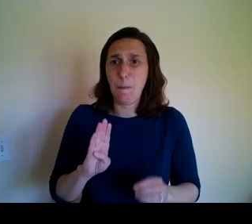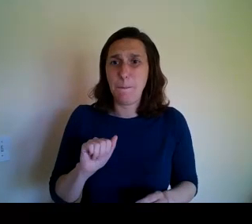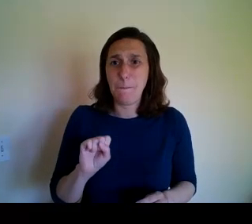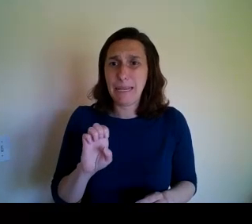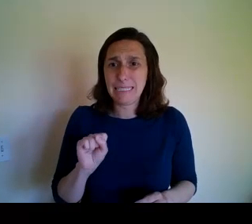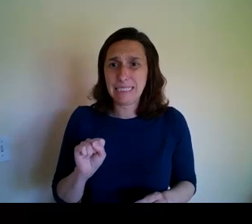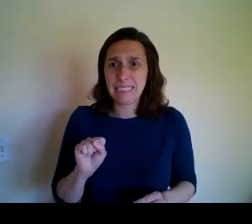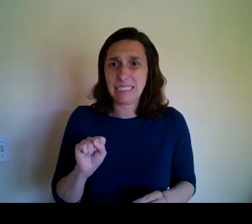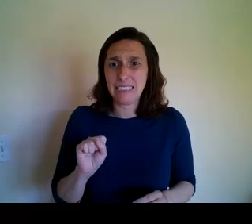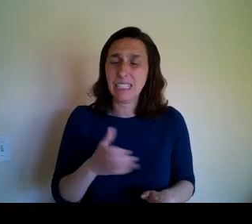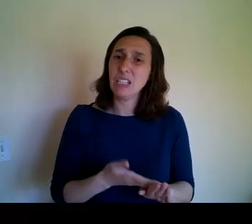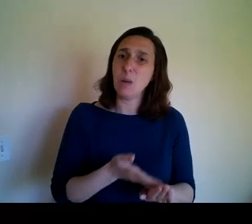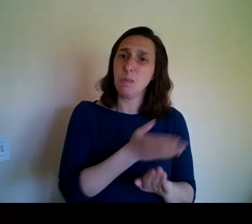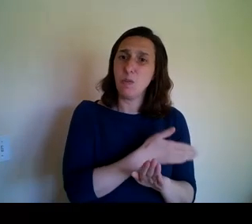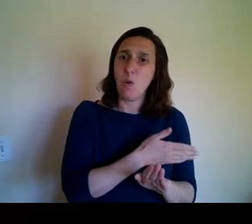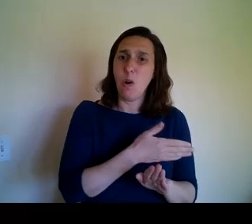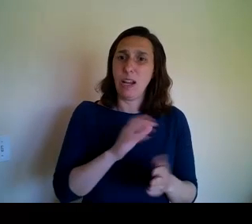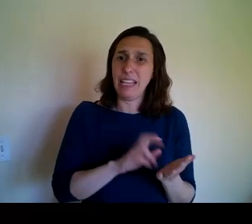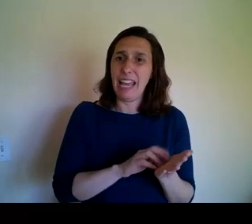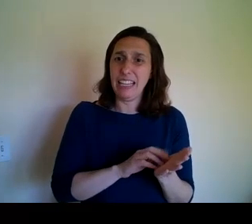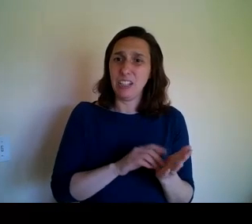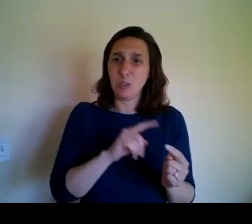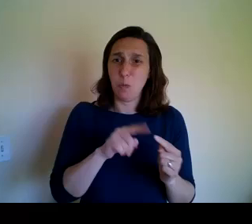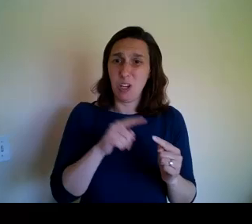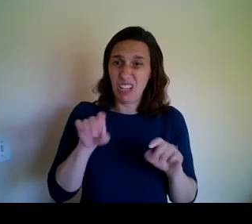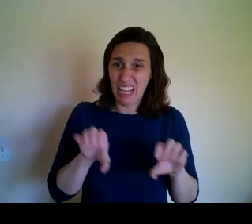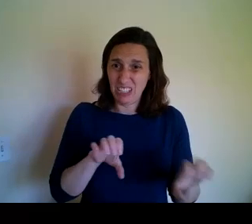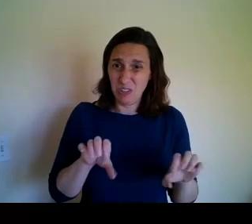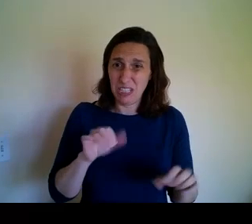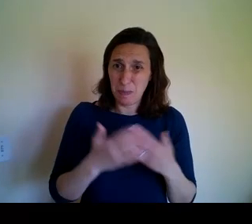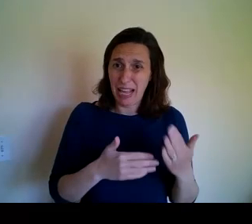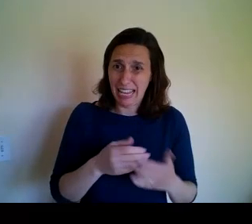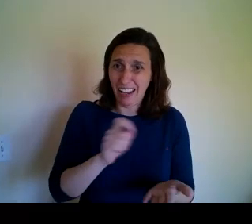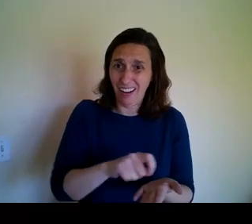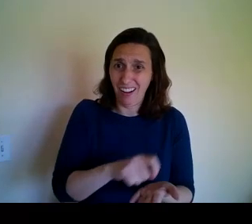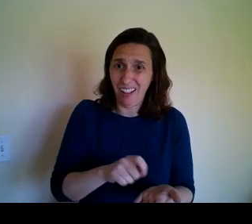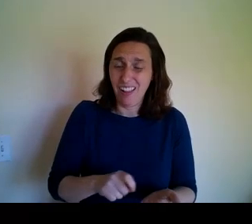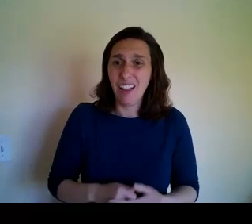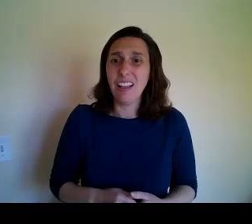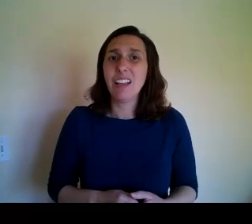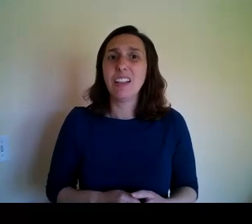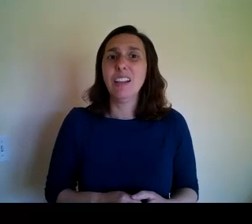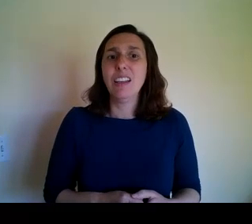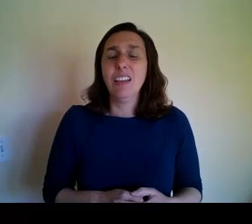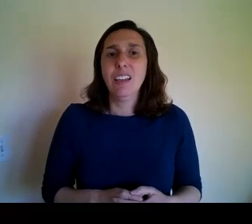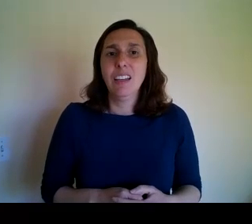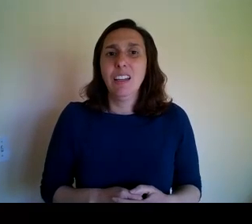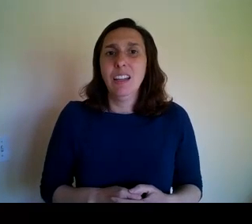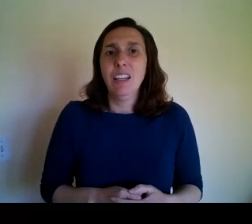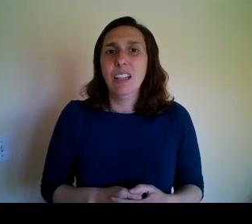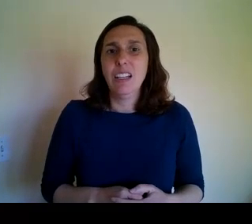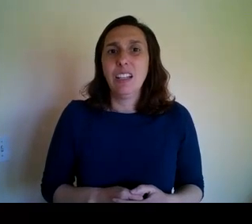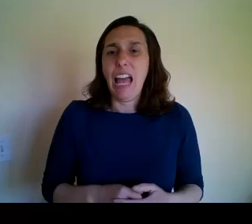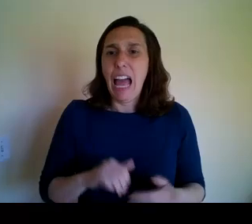calculators were invented, when people had to do these things initially, they needed to do them through